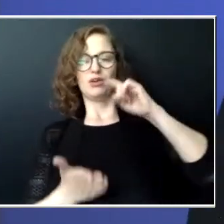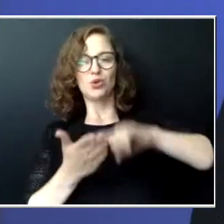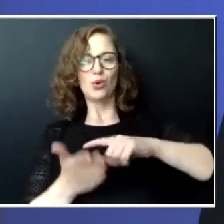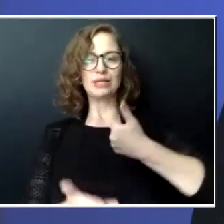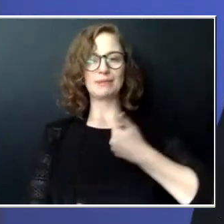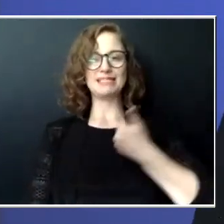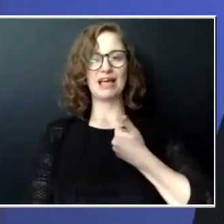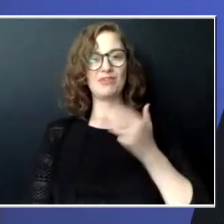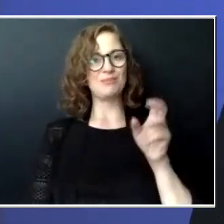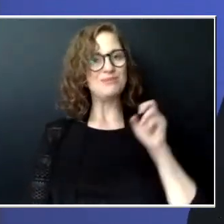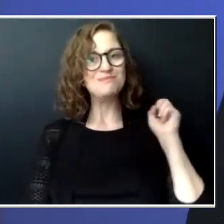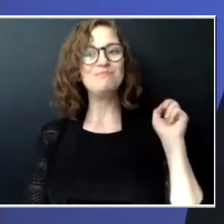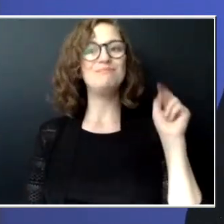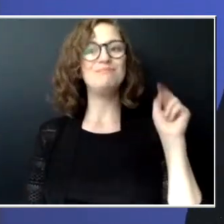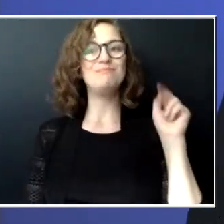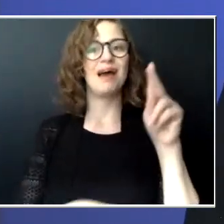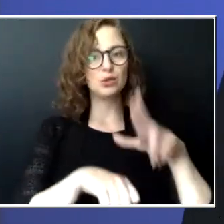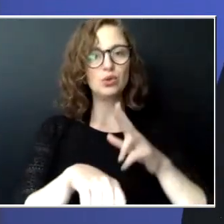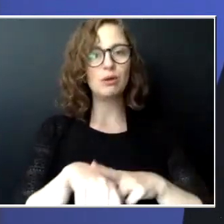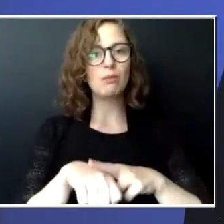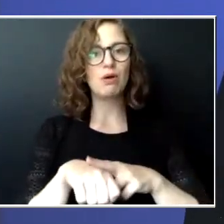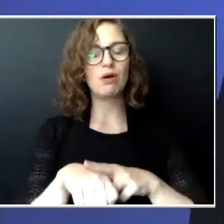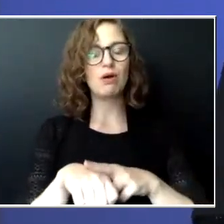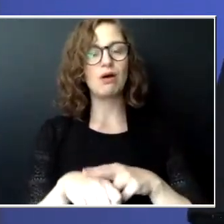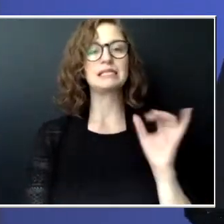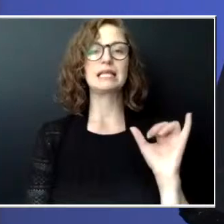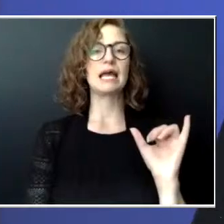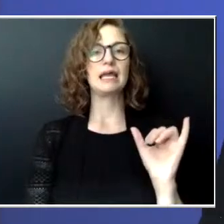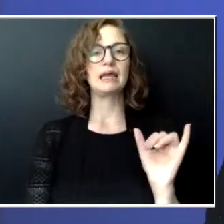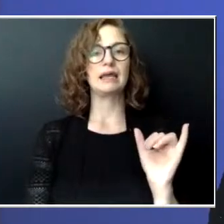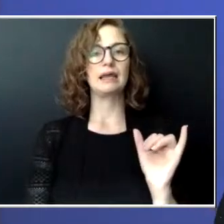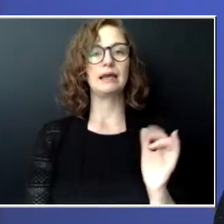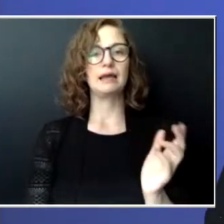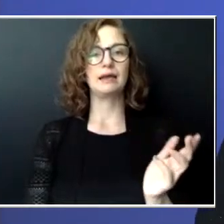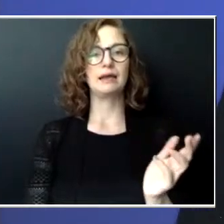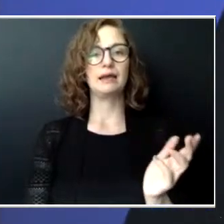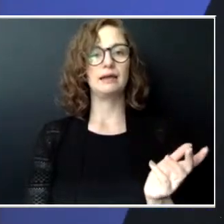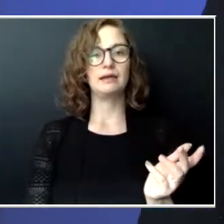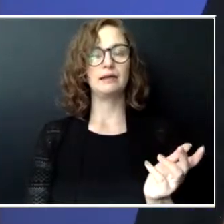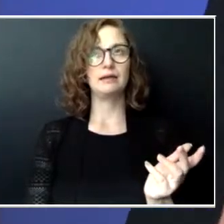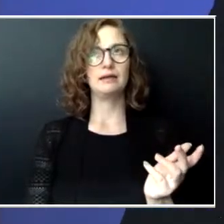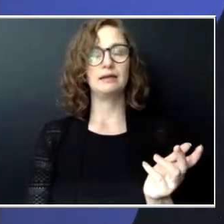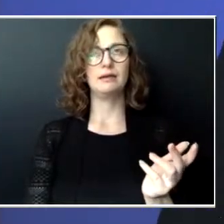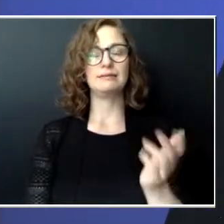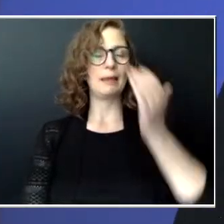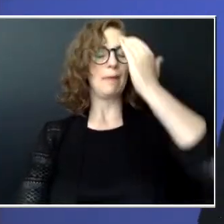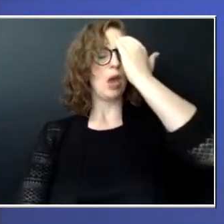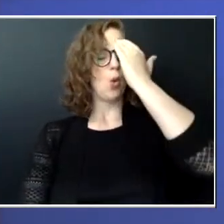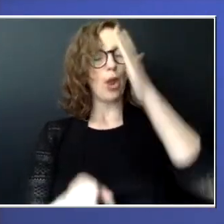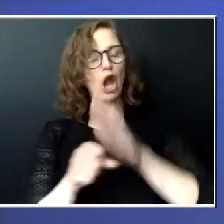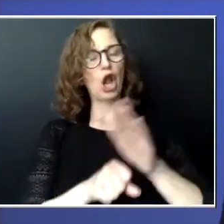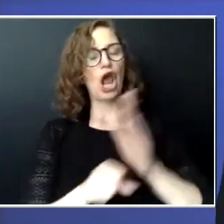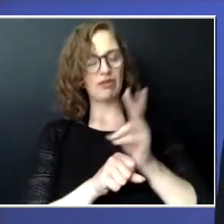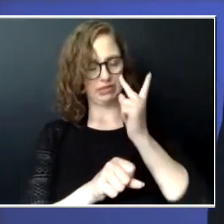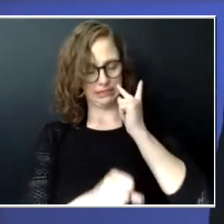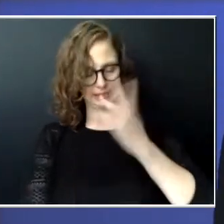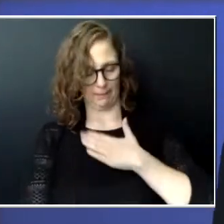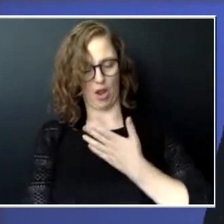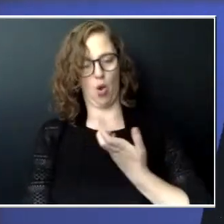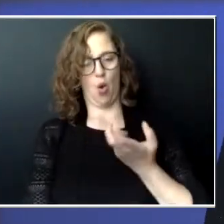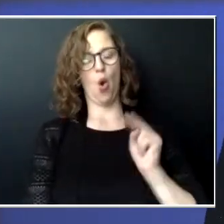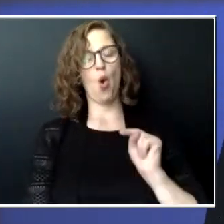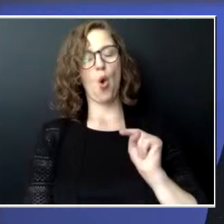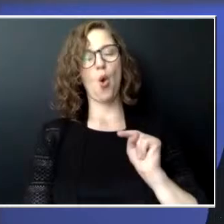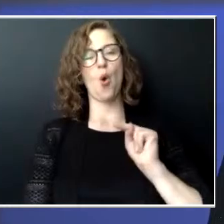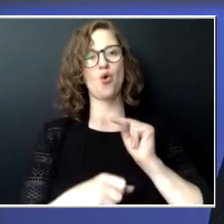cognizant enough to witness your own creation, so to speak, and feel what that's like. And I was not attending to